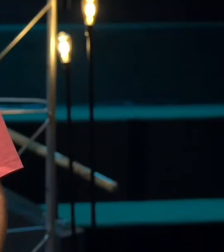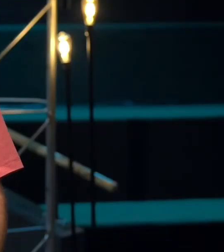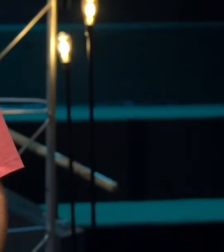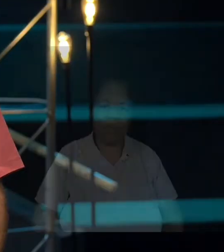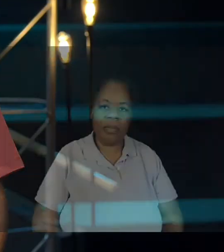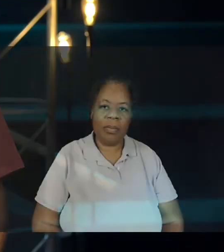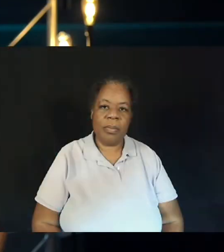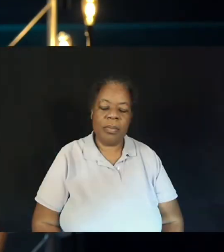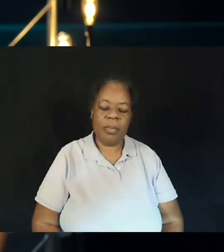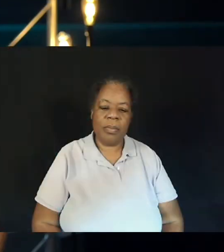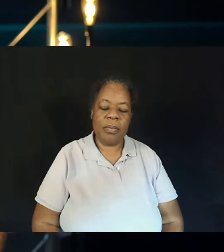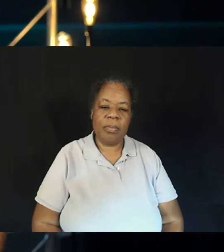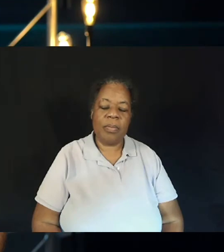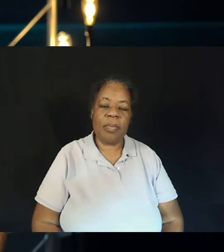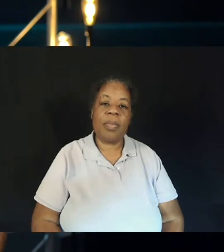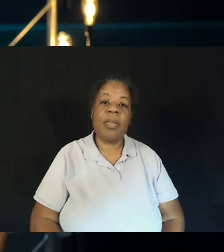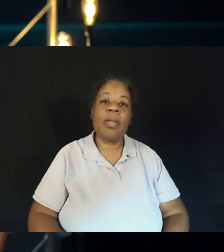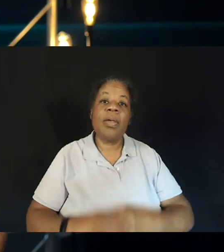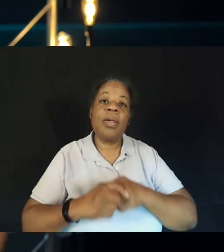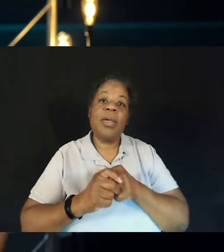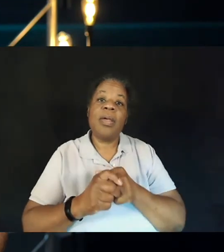As you're walking through that day,